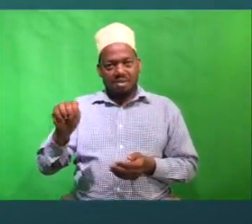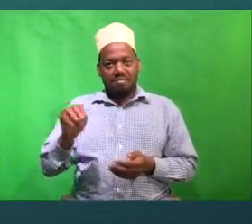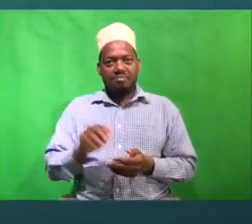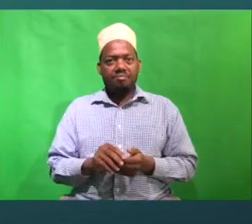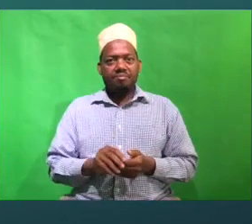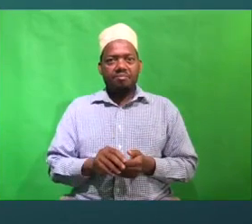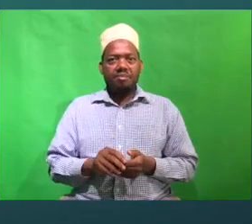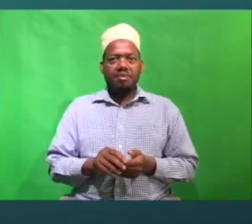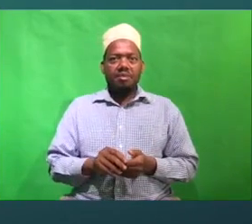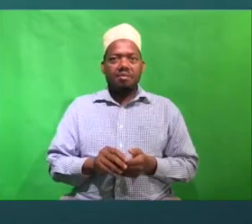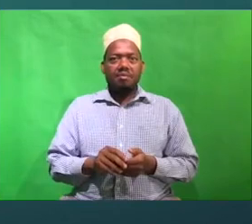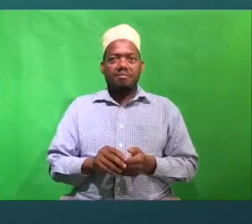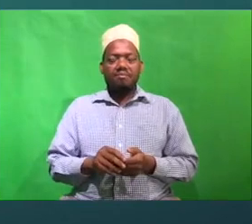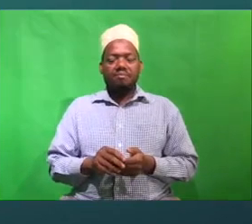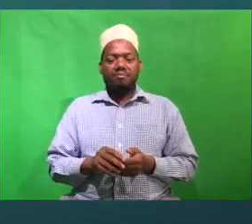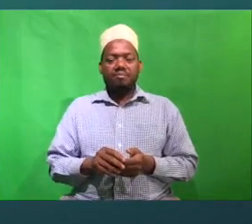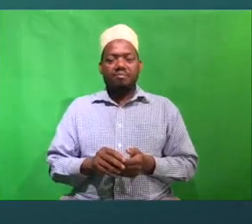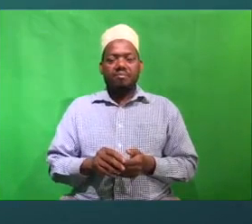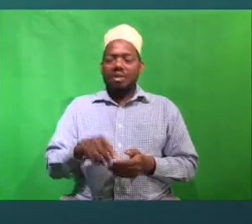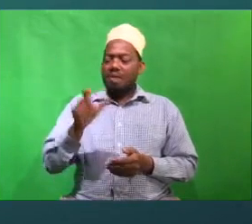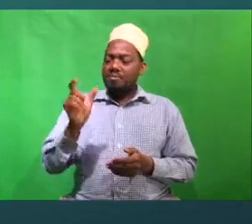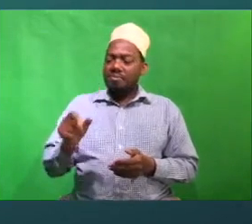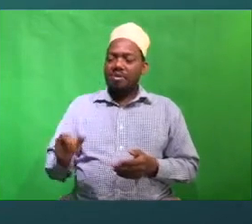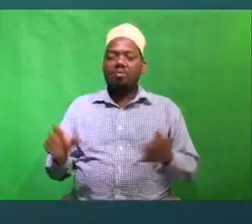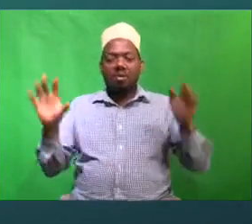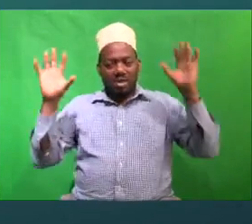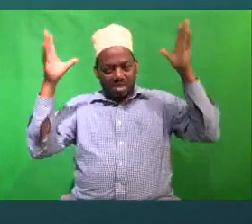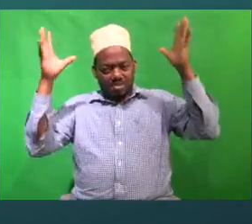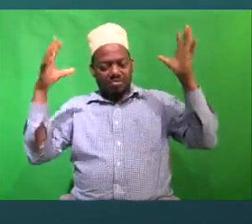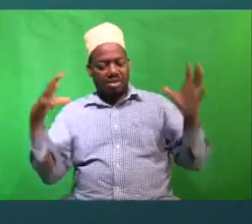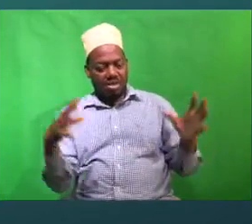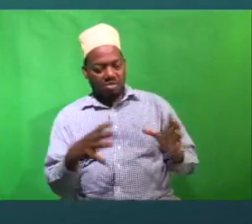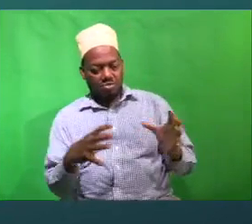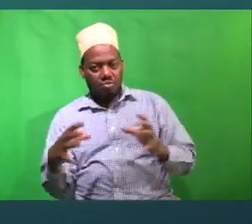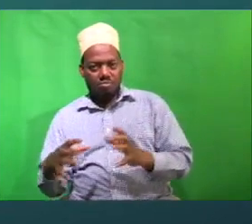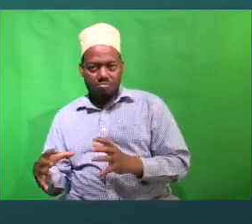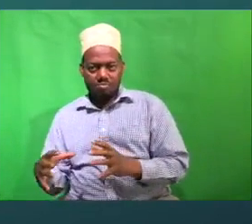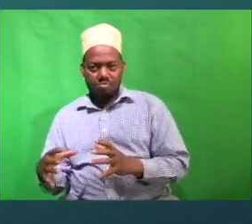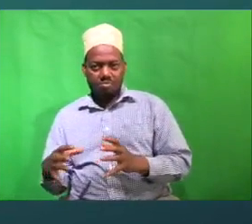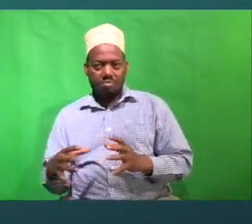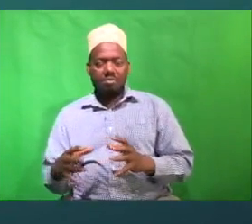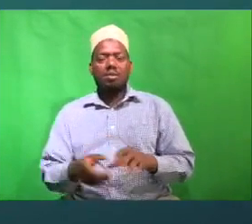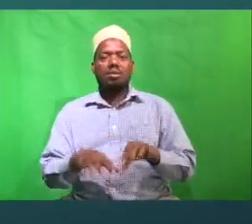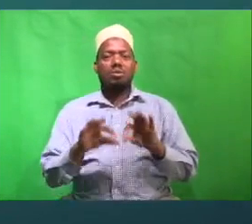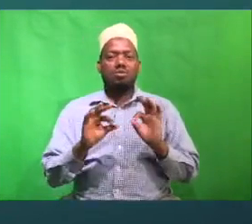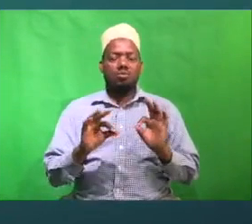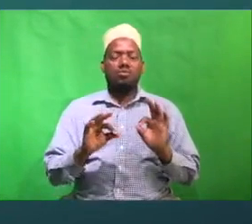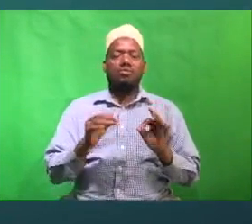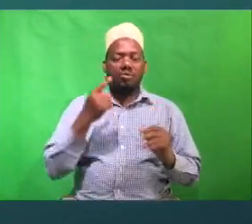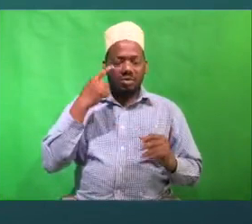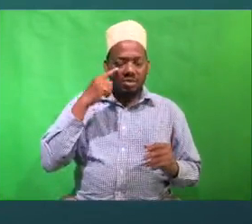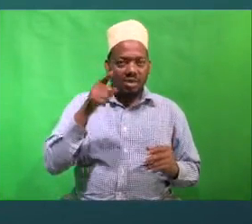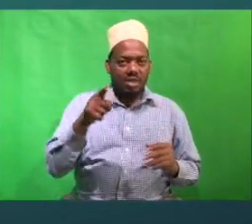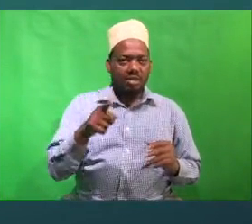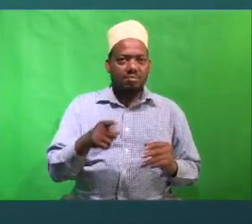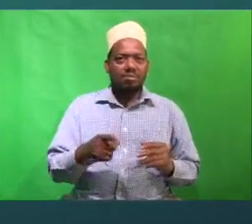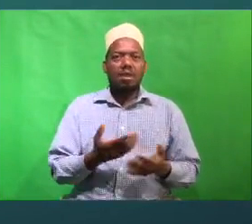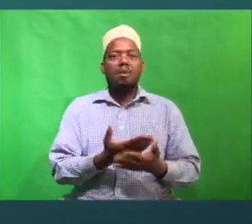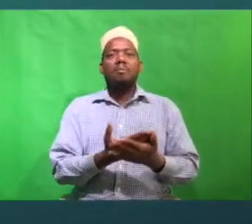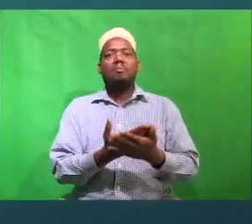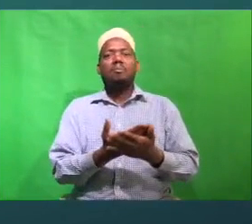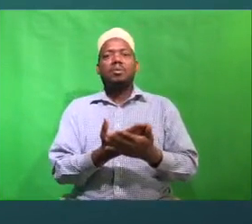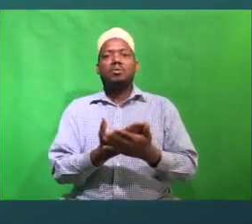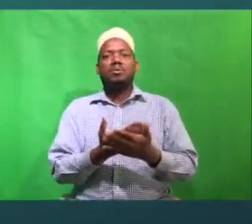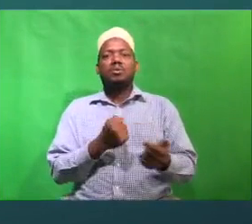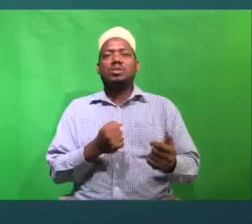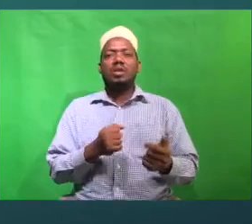Is a way people live in a group between town and the village. That is very good for trying, because